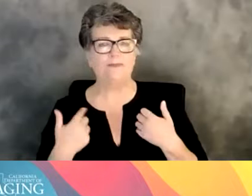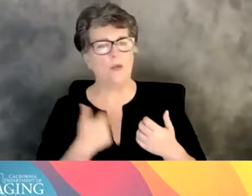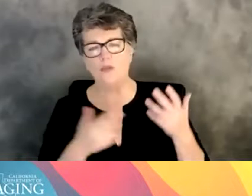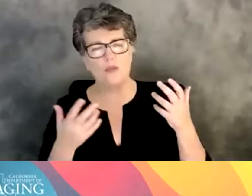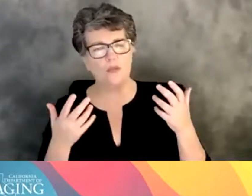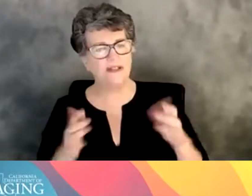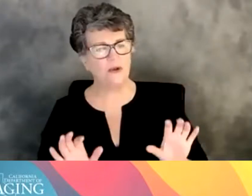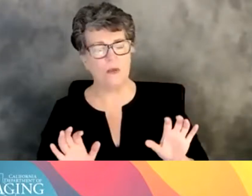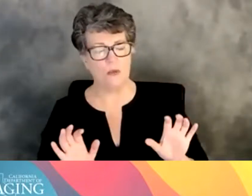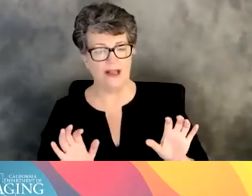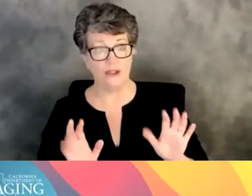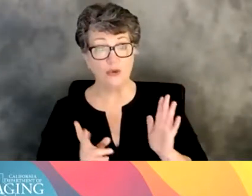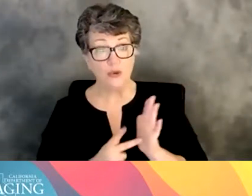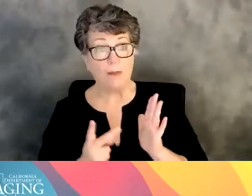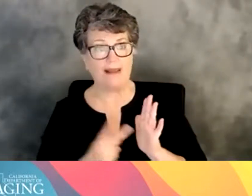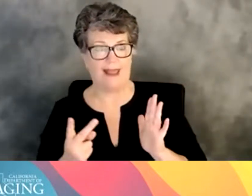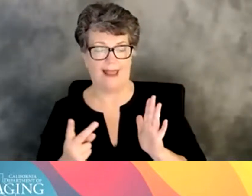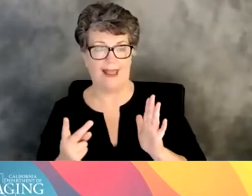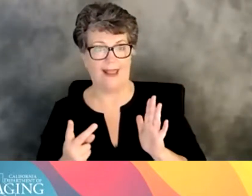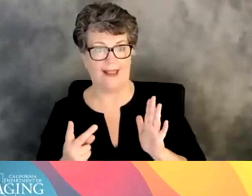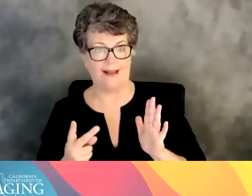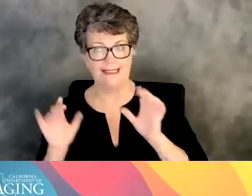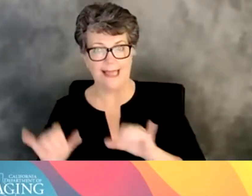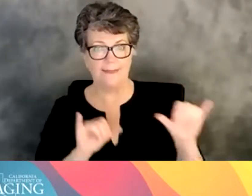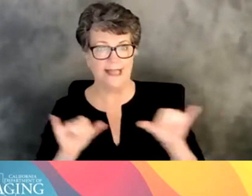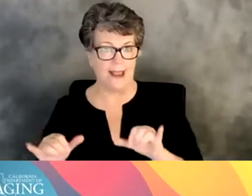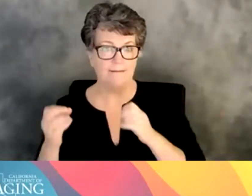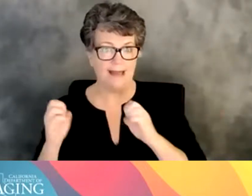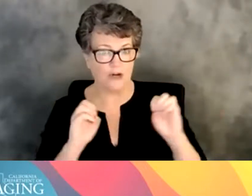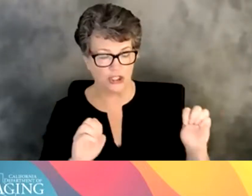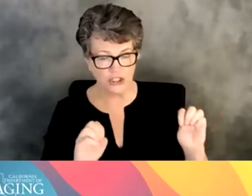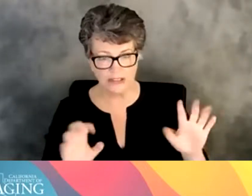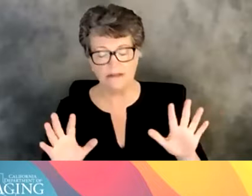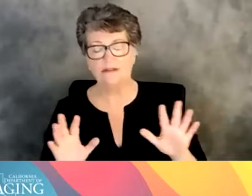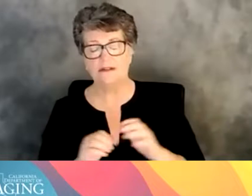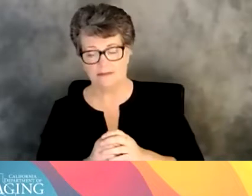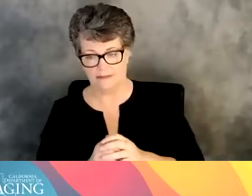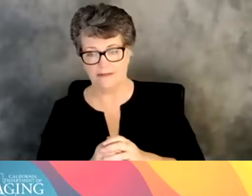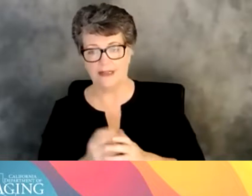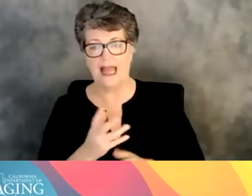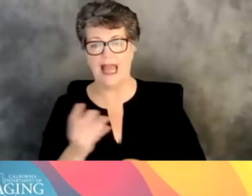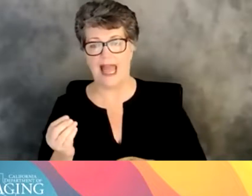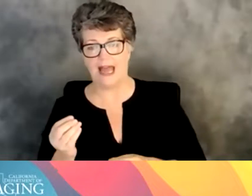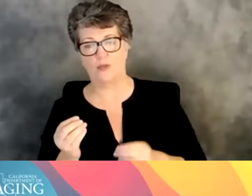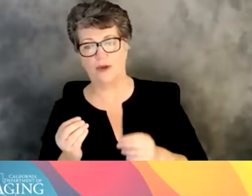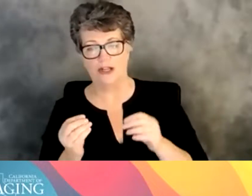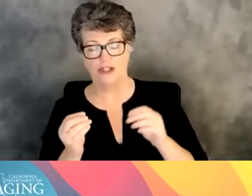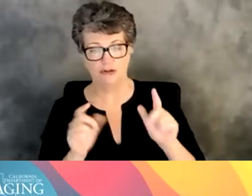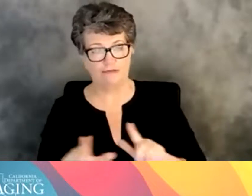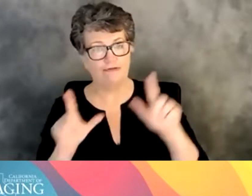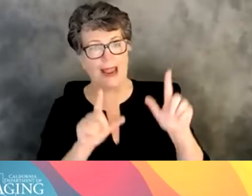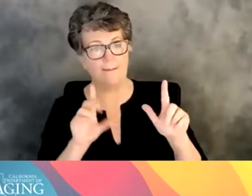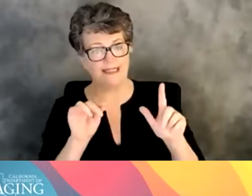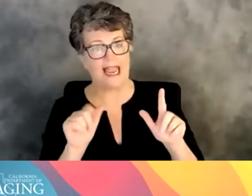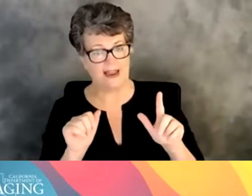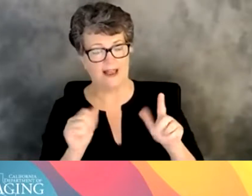to duplicate effort that's going on. We want to be able to leverage effort and frame data that